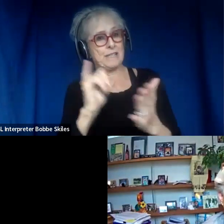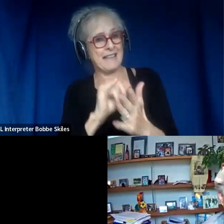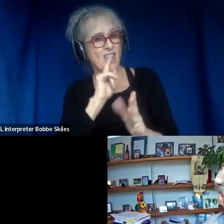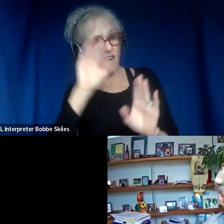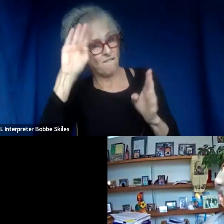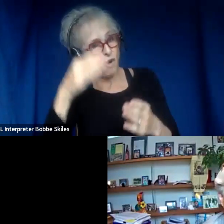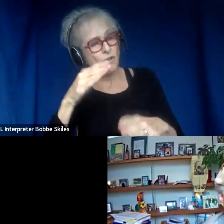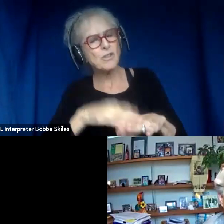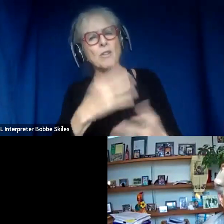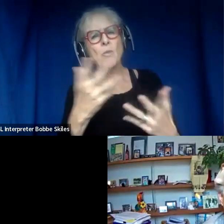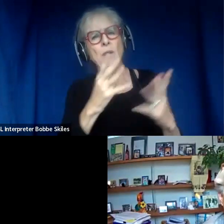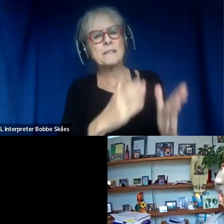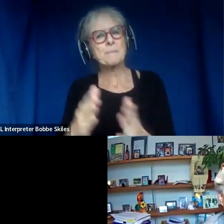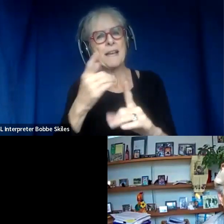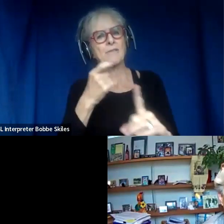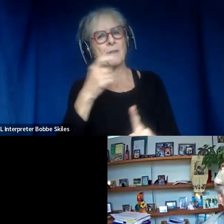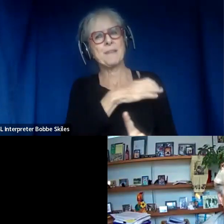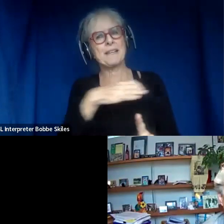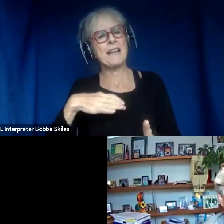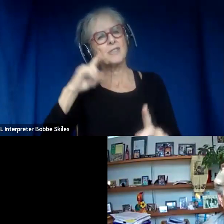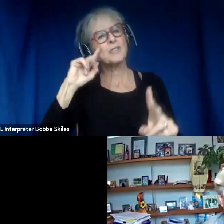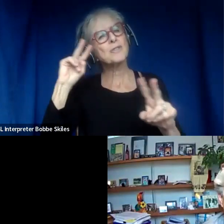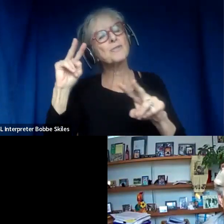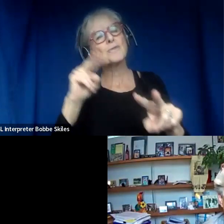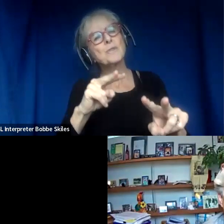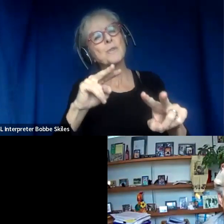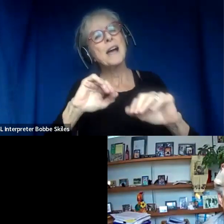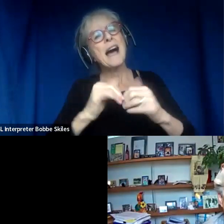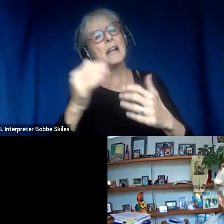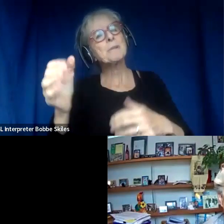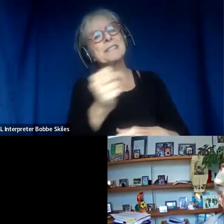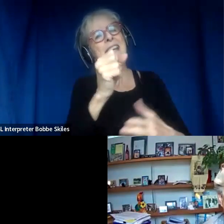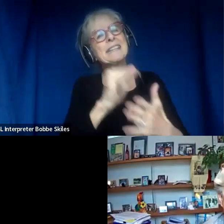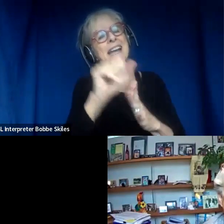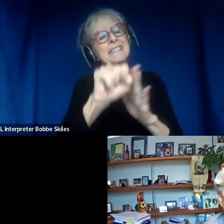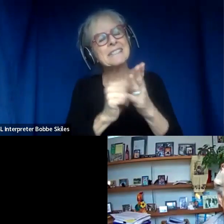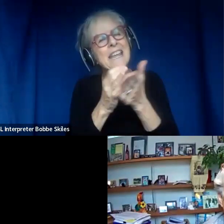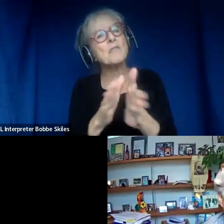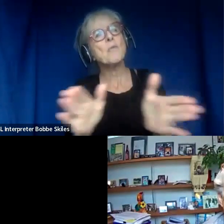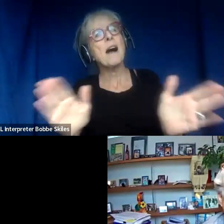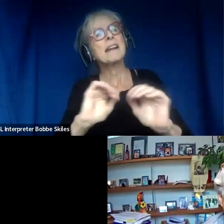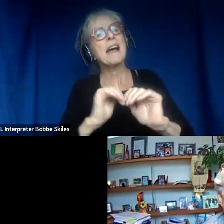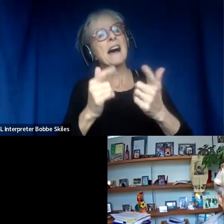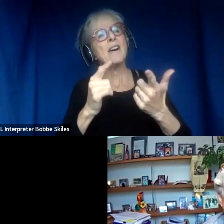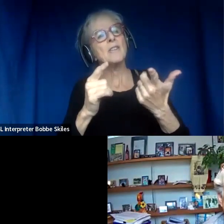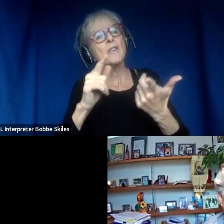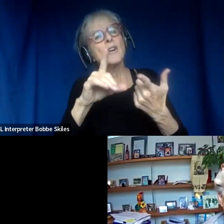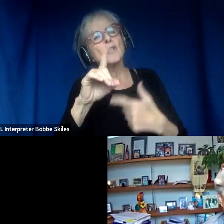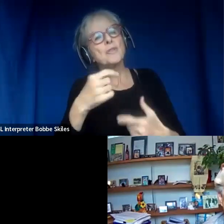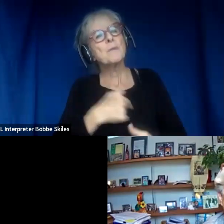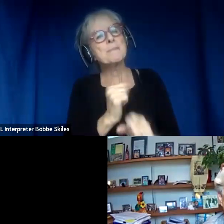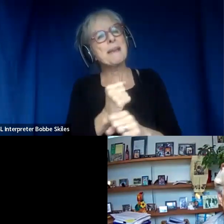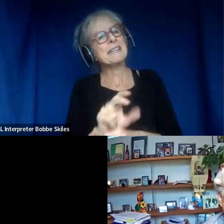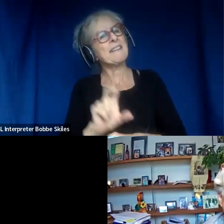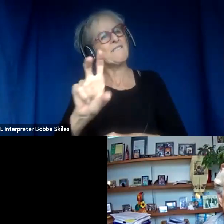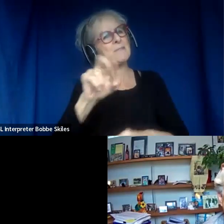the plan from the council's perspective of how do we take those statewide then? How are we going to make investments in those? Because we have a tendency in this state to